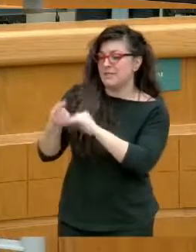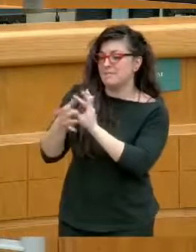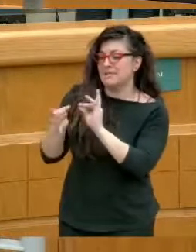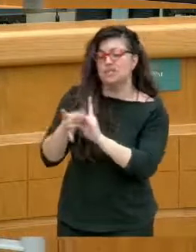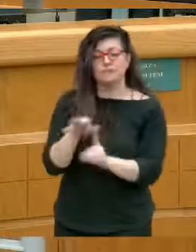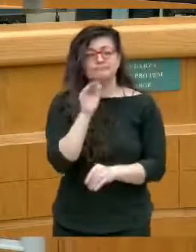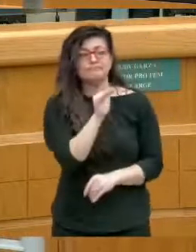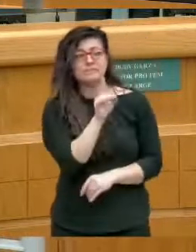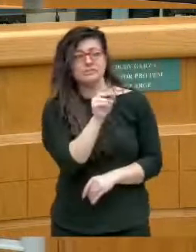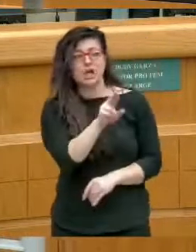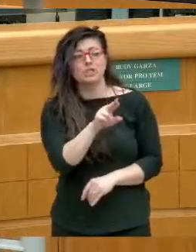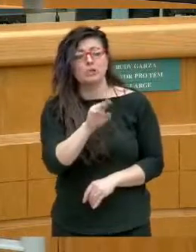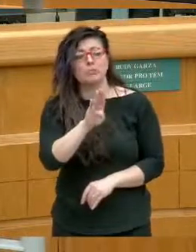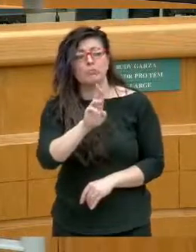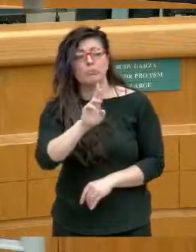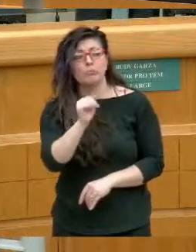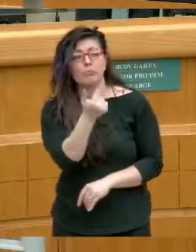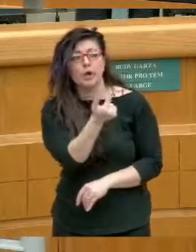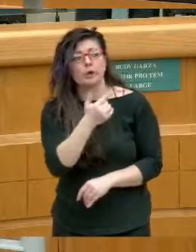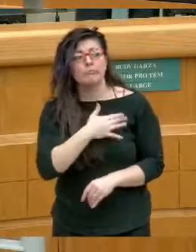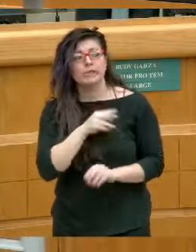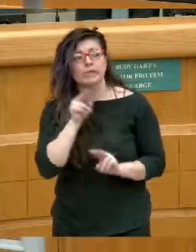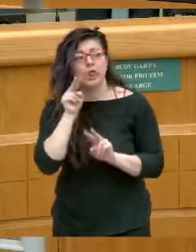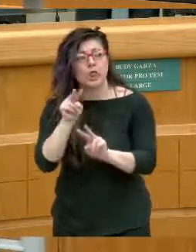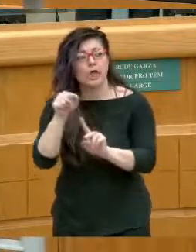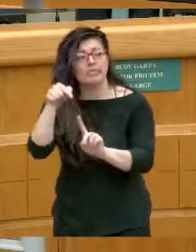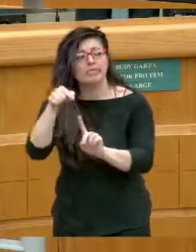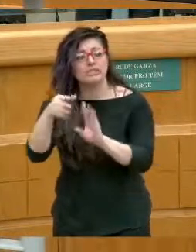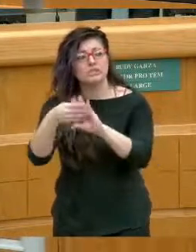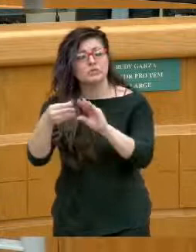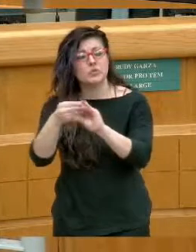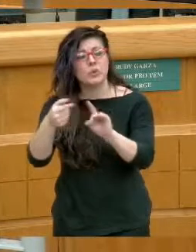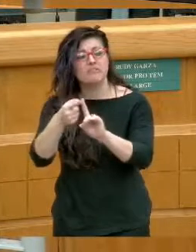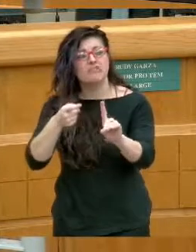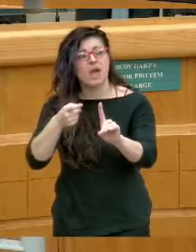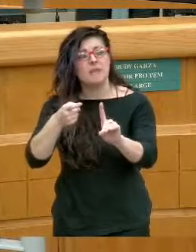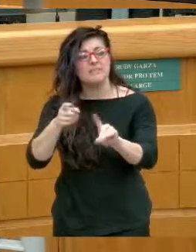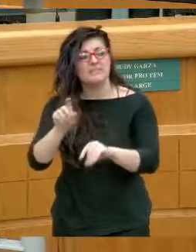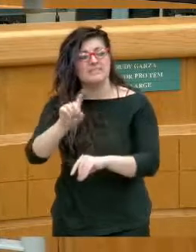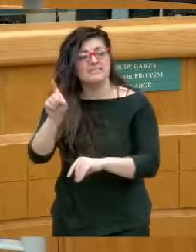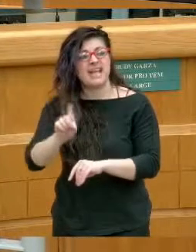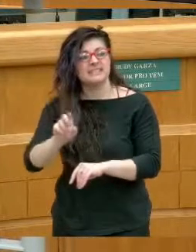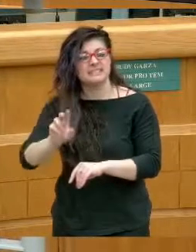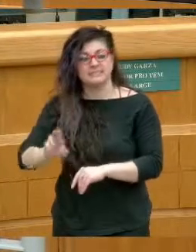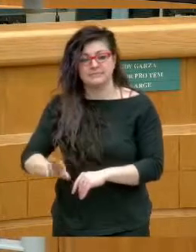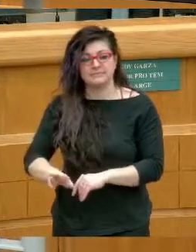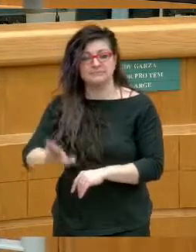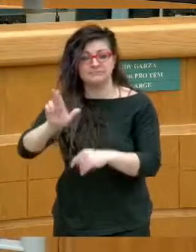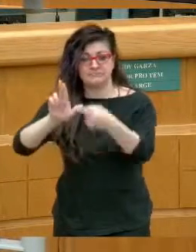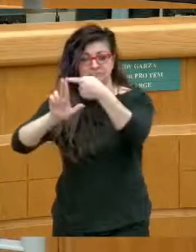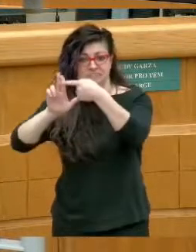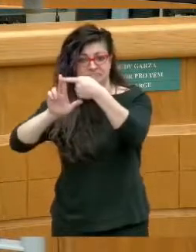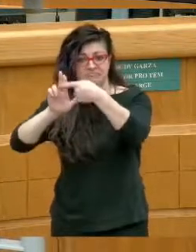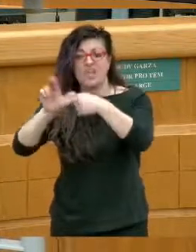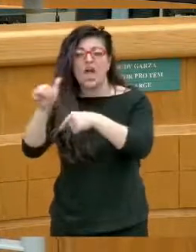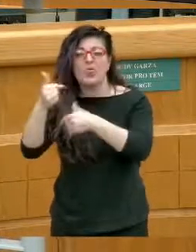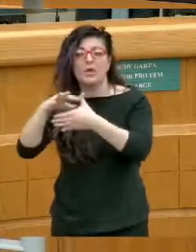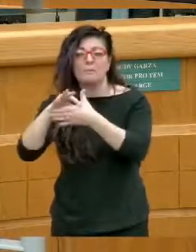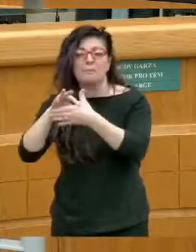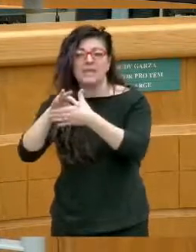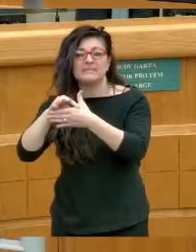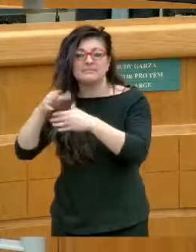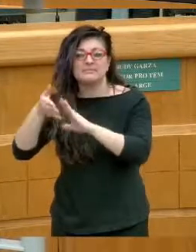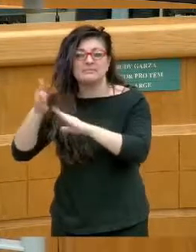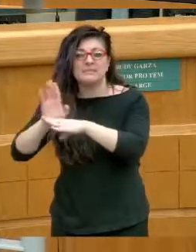Dr. Bird, you should take a look at this news story from the Panhandle of Texas. And it was about another meatpacking plant there. And in late April, they